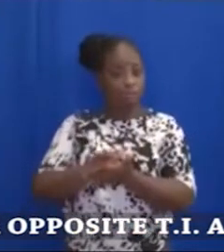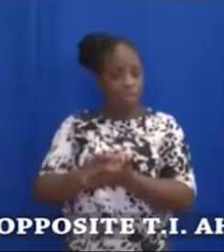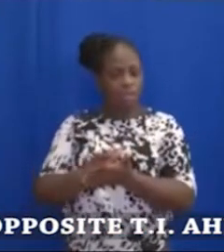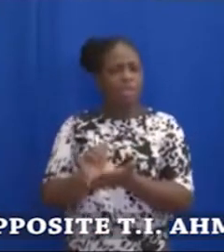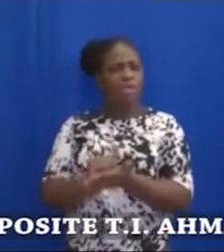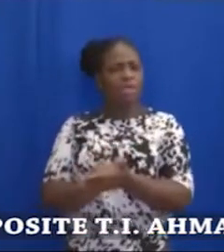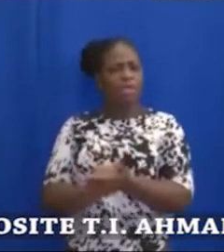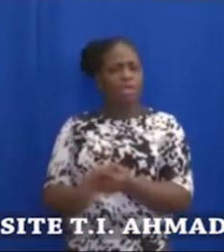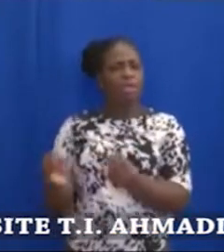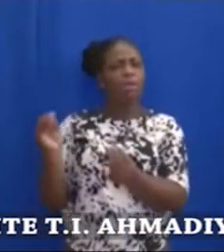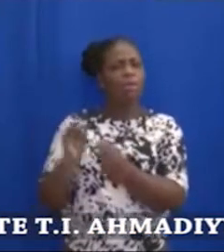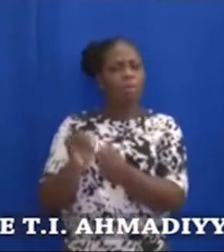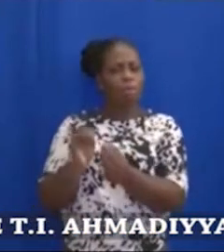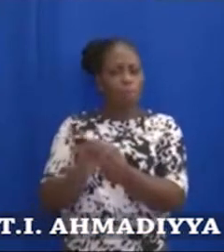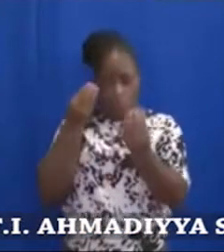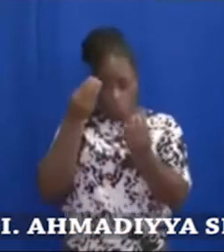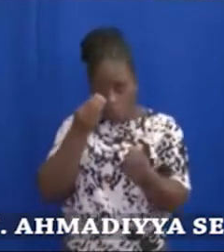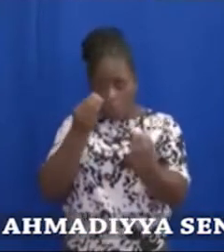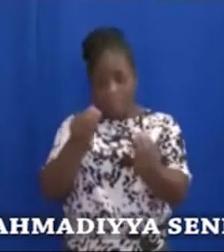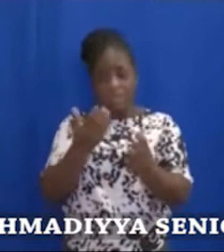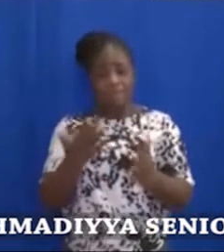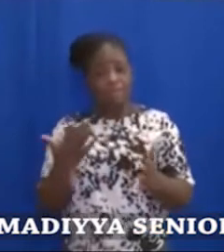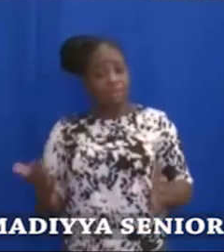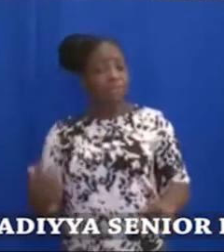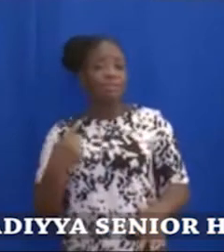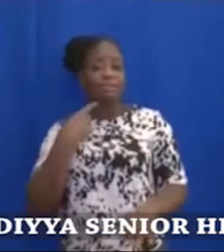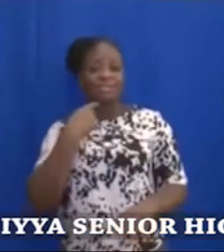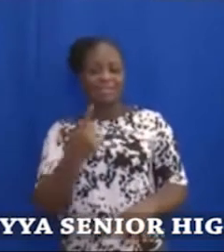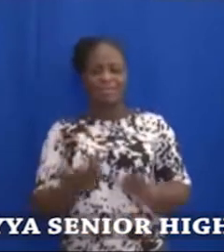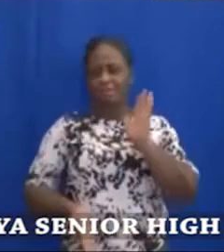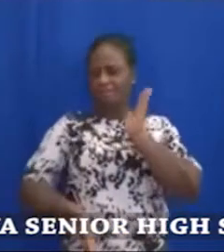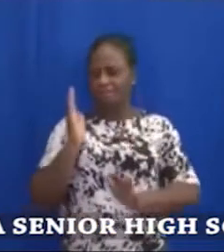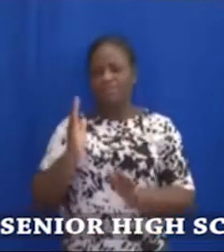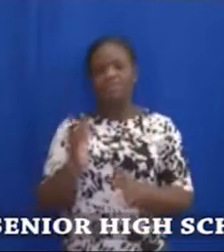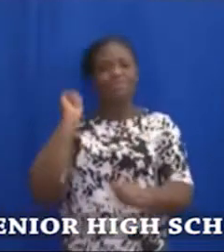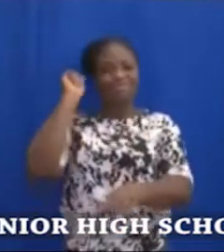protocols, the quicker we defeat the virus.